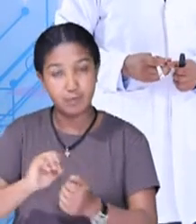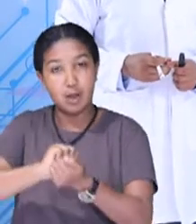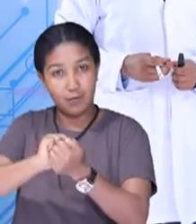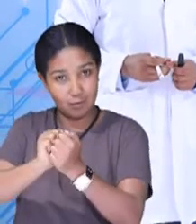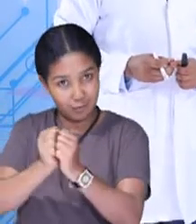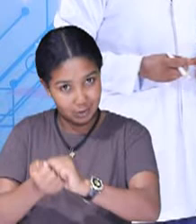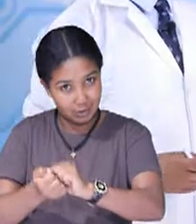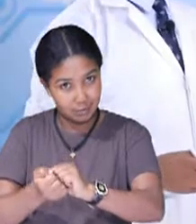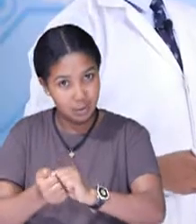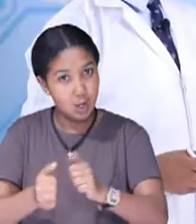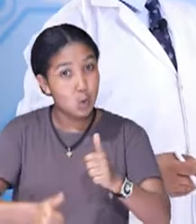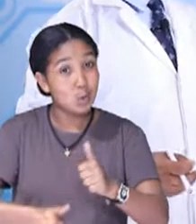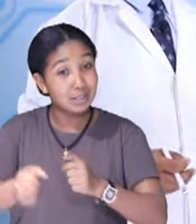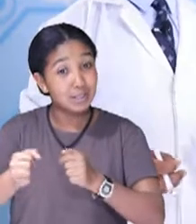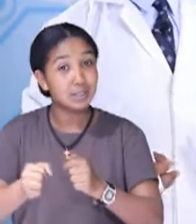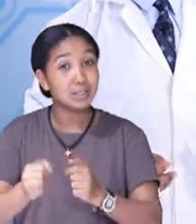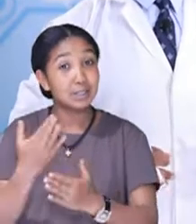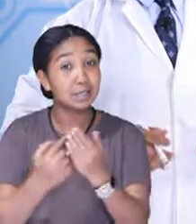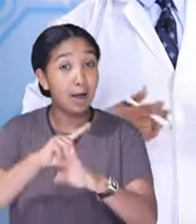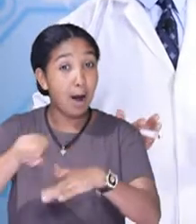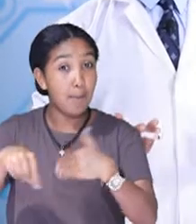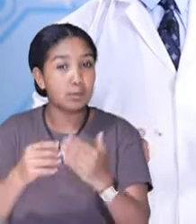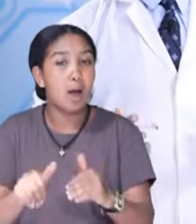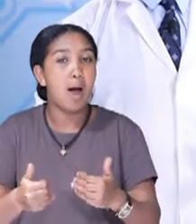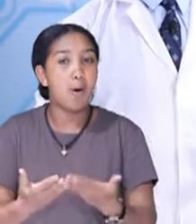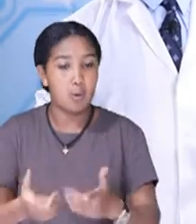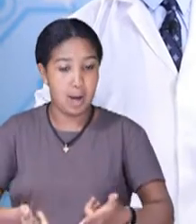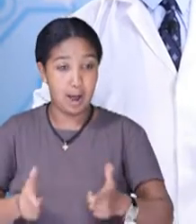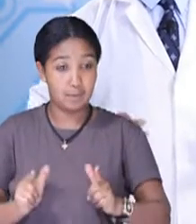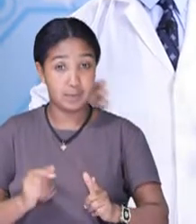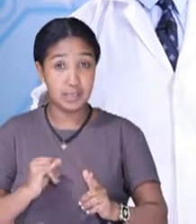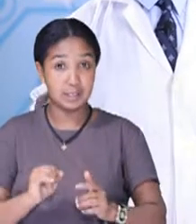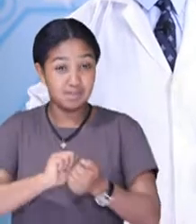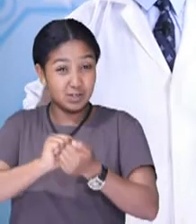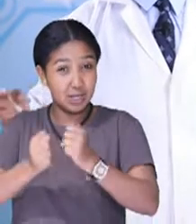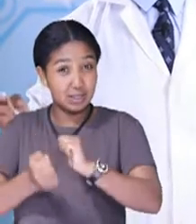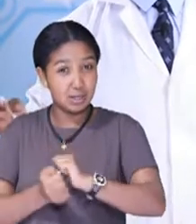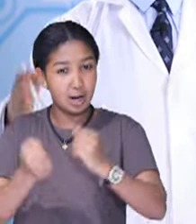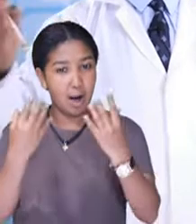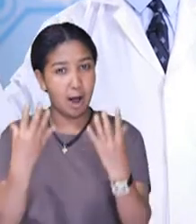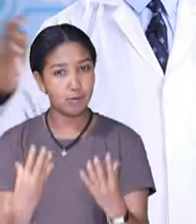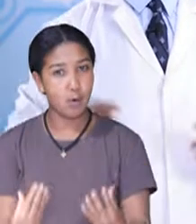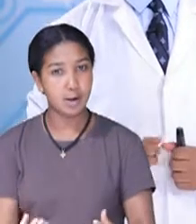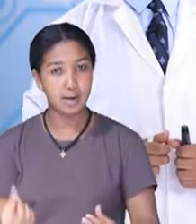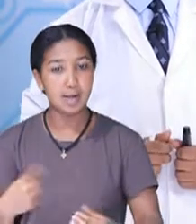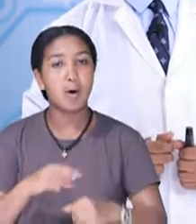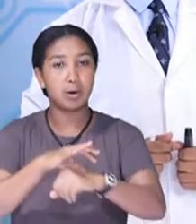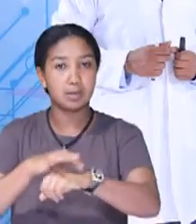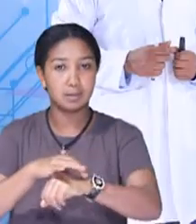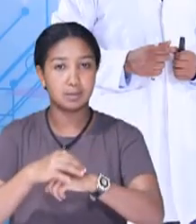evolution, which discusses about how life is changed gradually in our